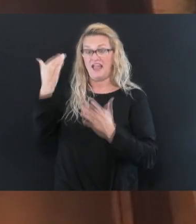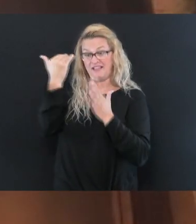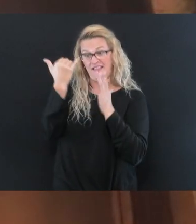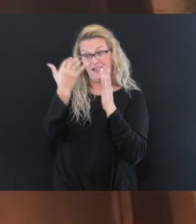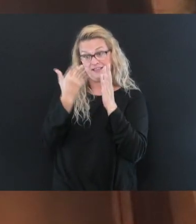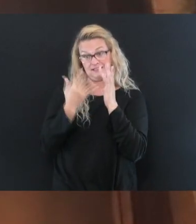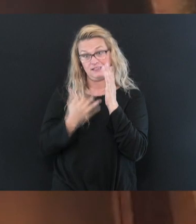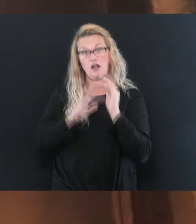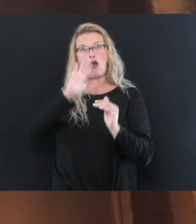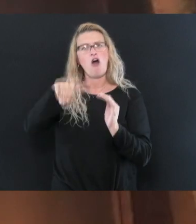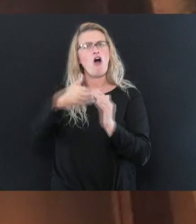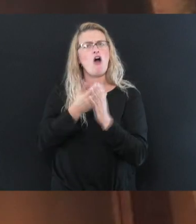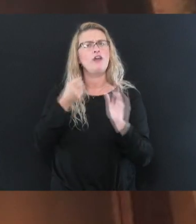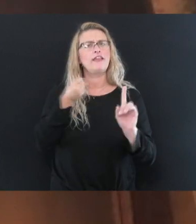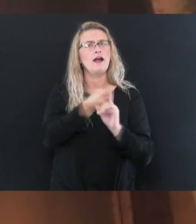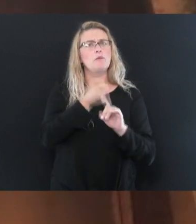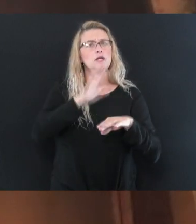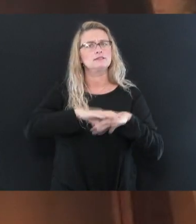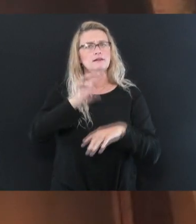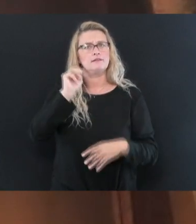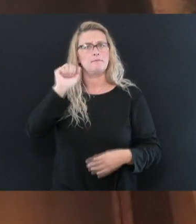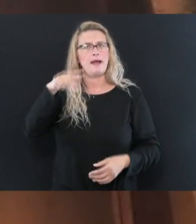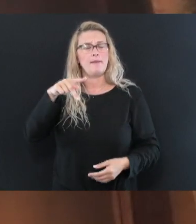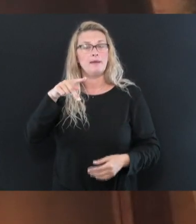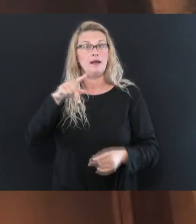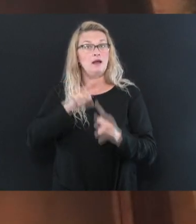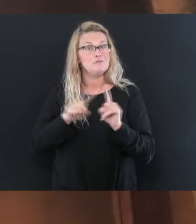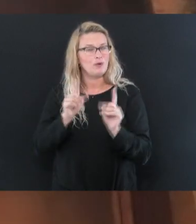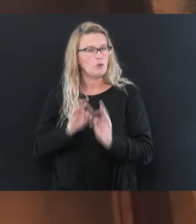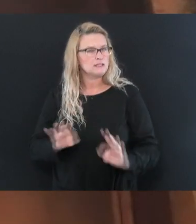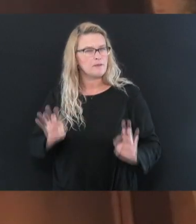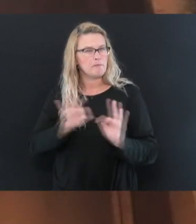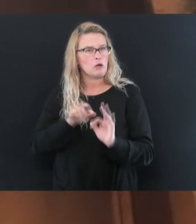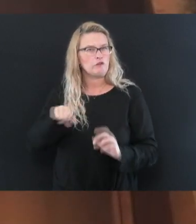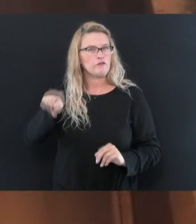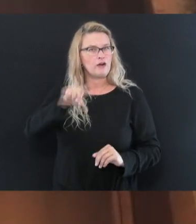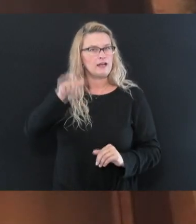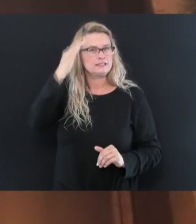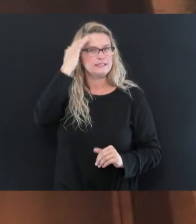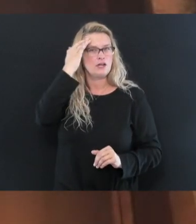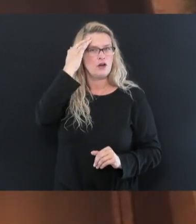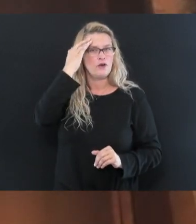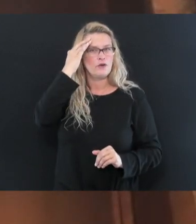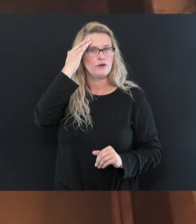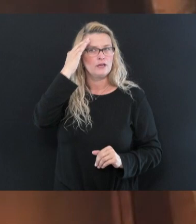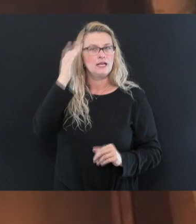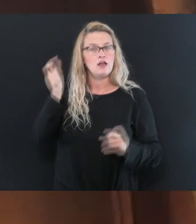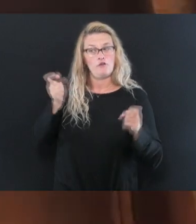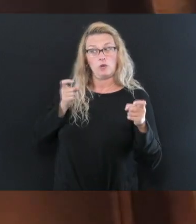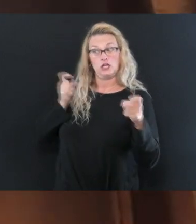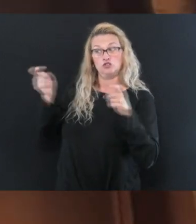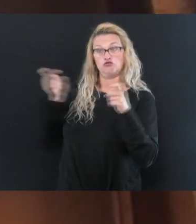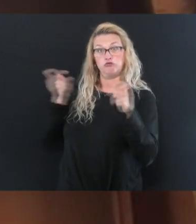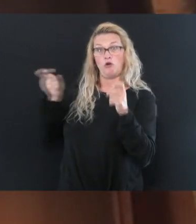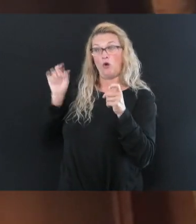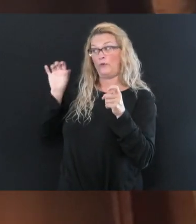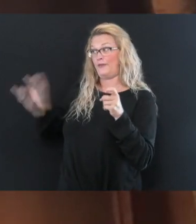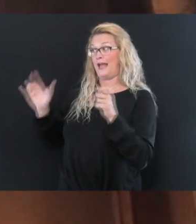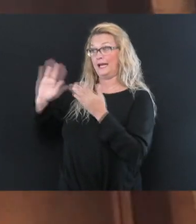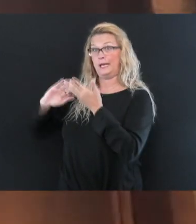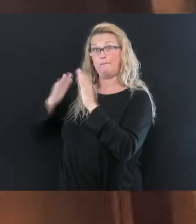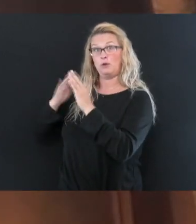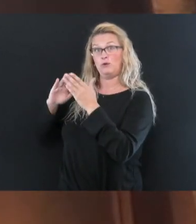is fine. But the key for us to know is that by controlling the community spread